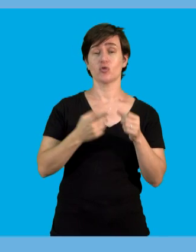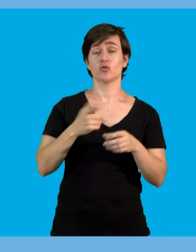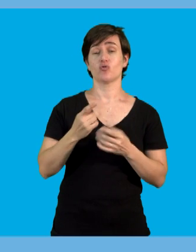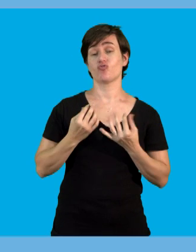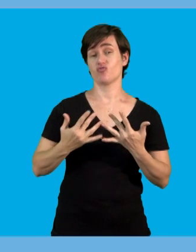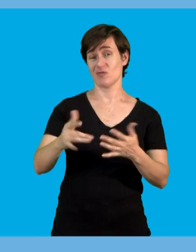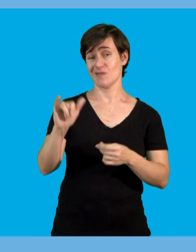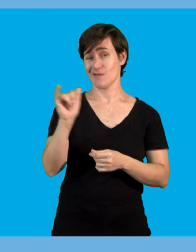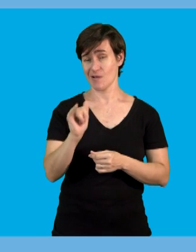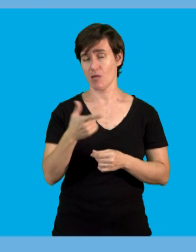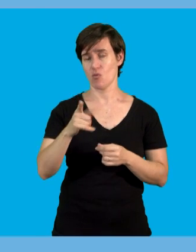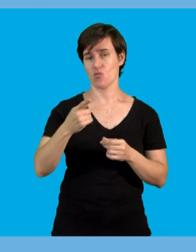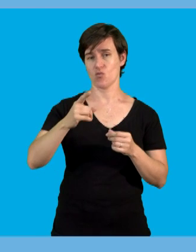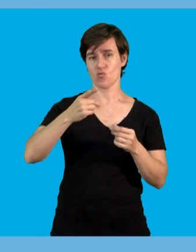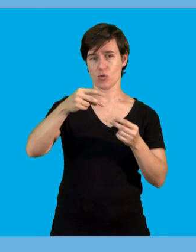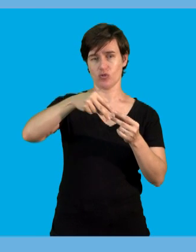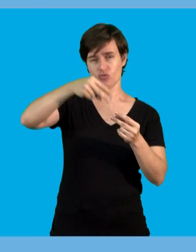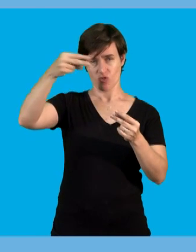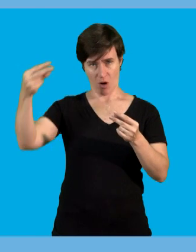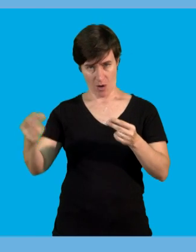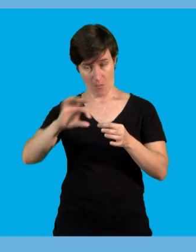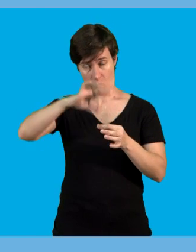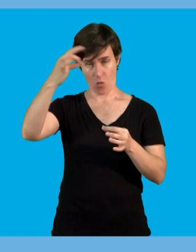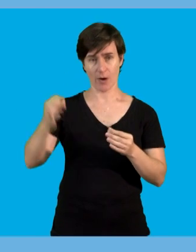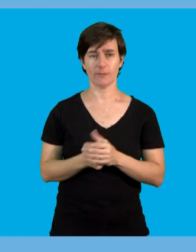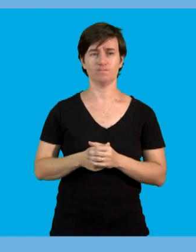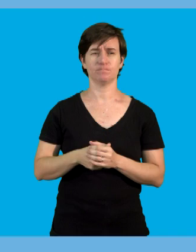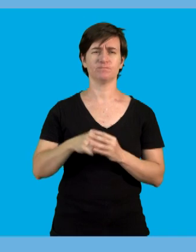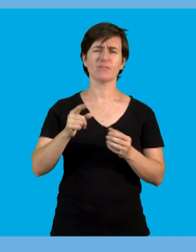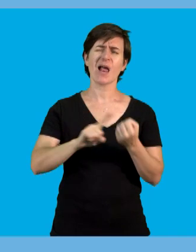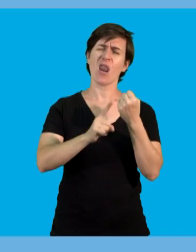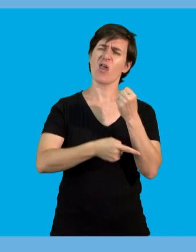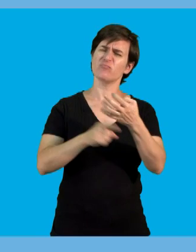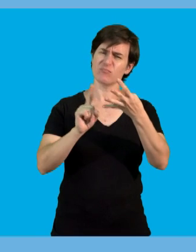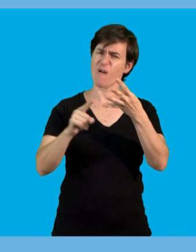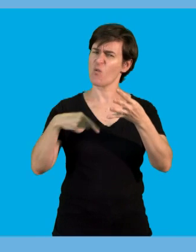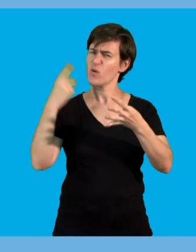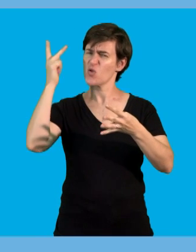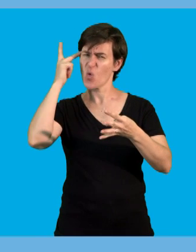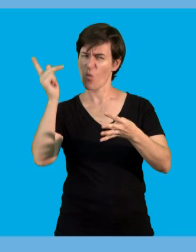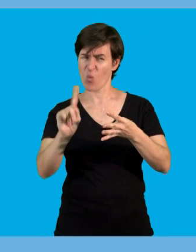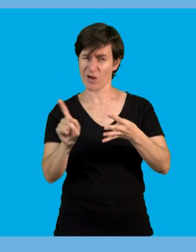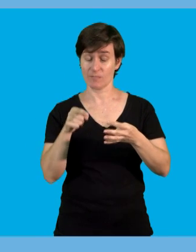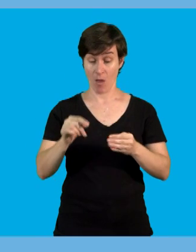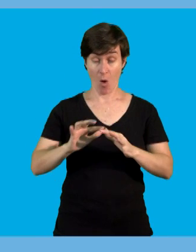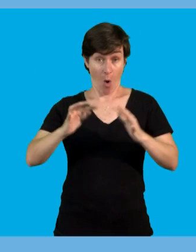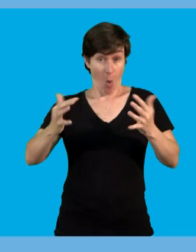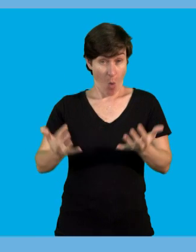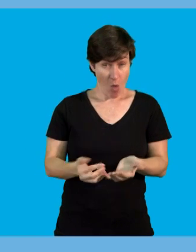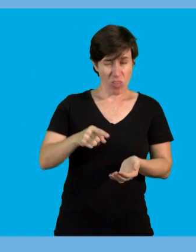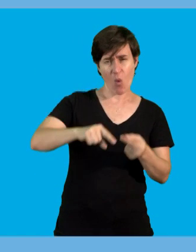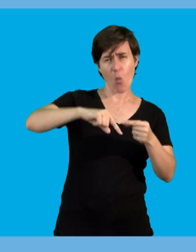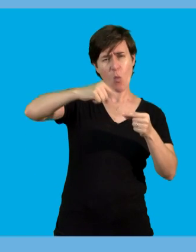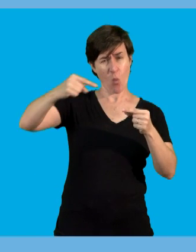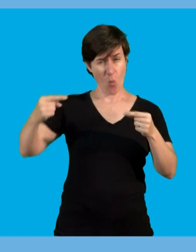and yellow striped wire. And then the last thing that you already know about electricity is the earth wire